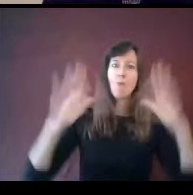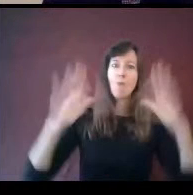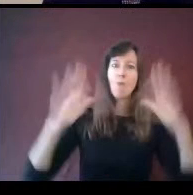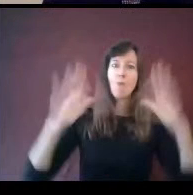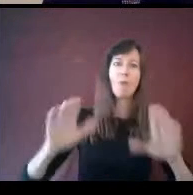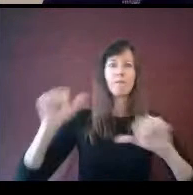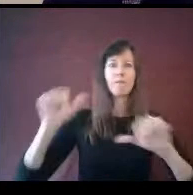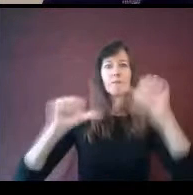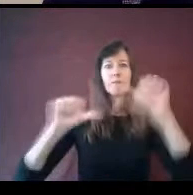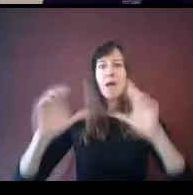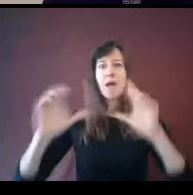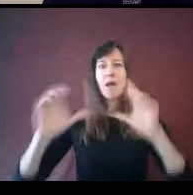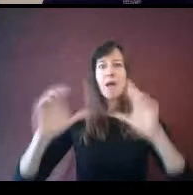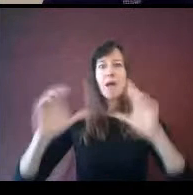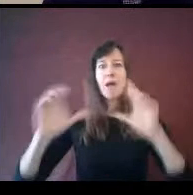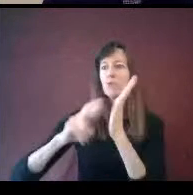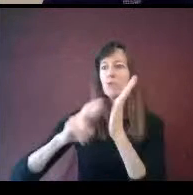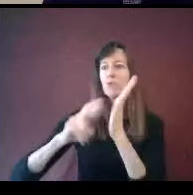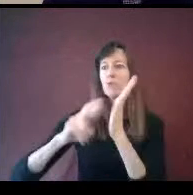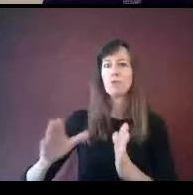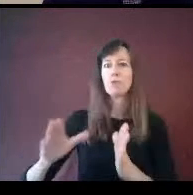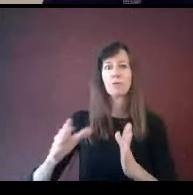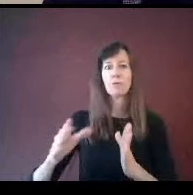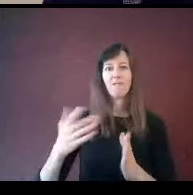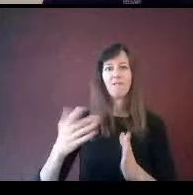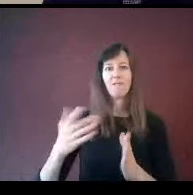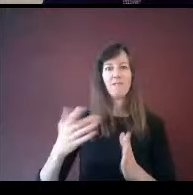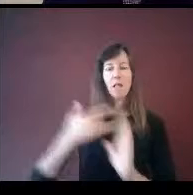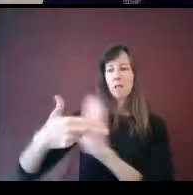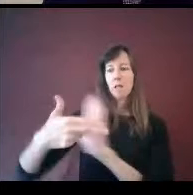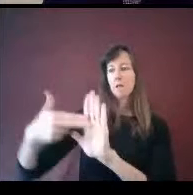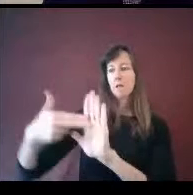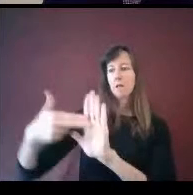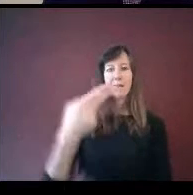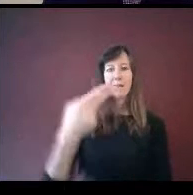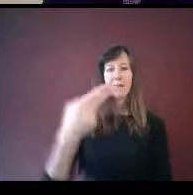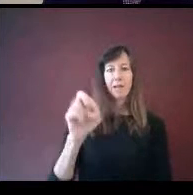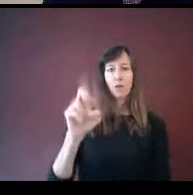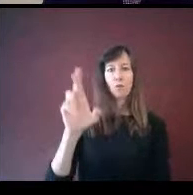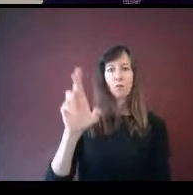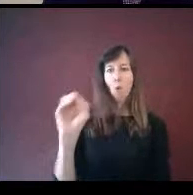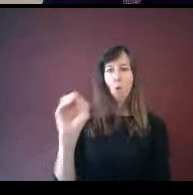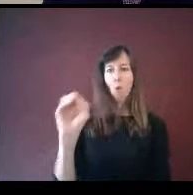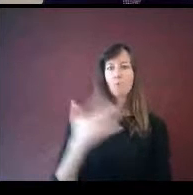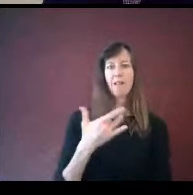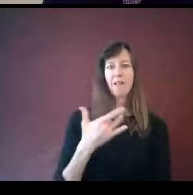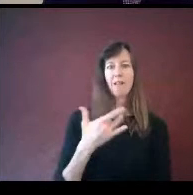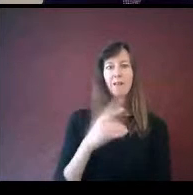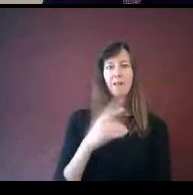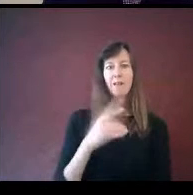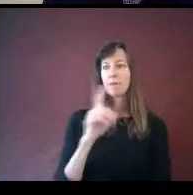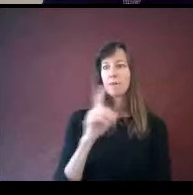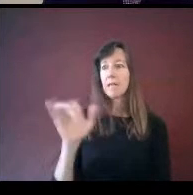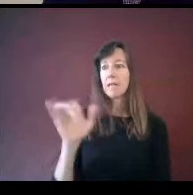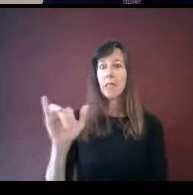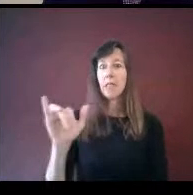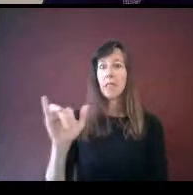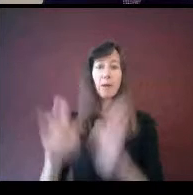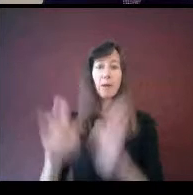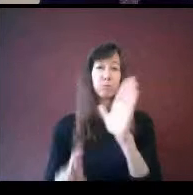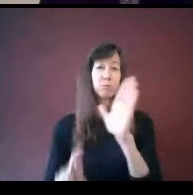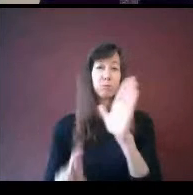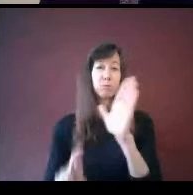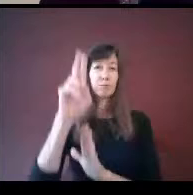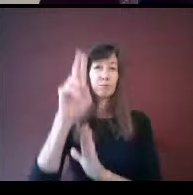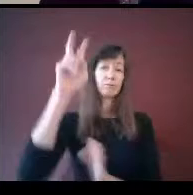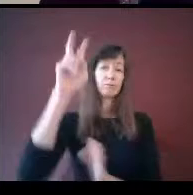heroes did something, and I think going to the moon, and these truly